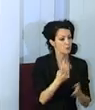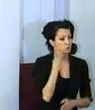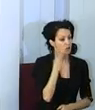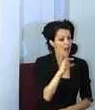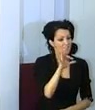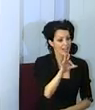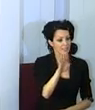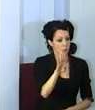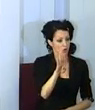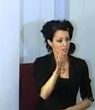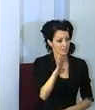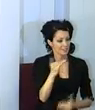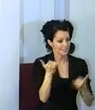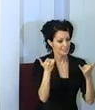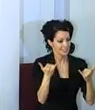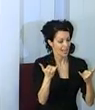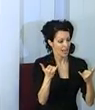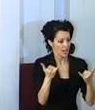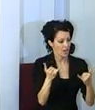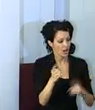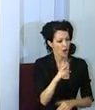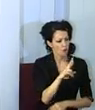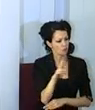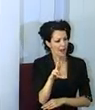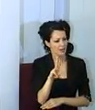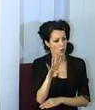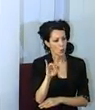today. One right-wing pastor